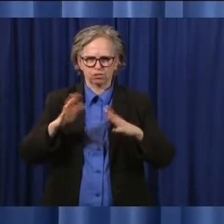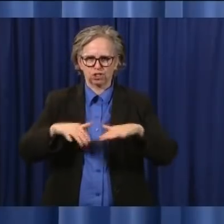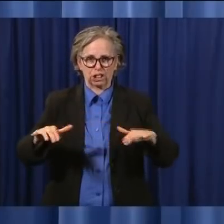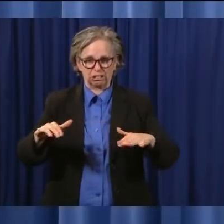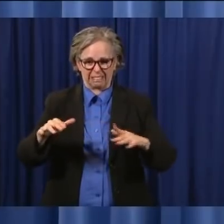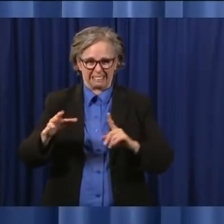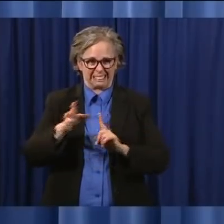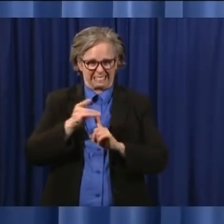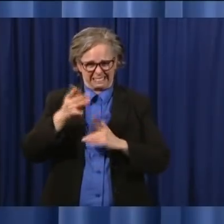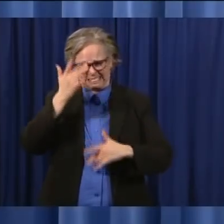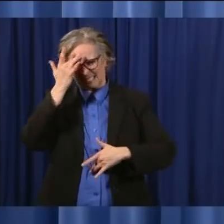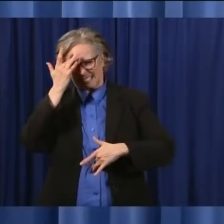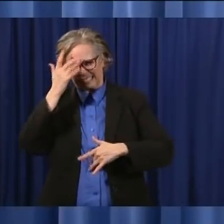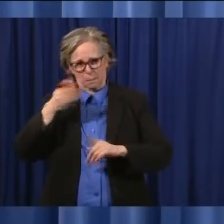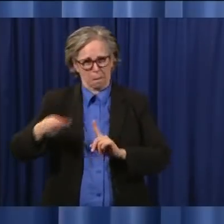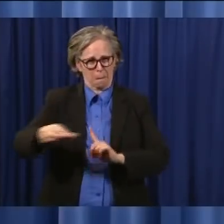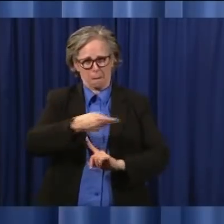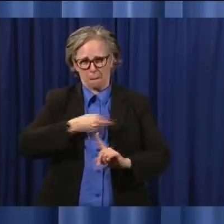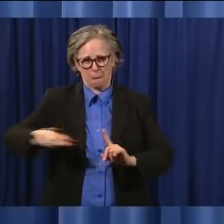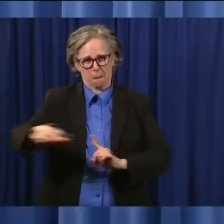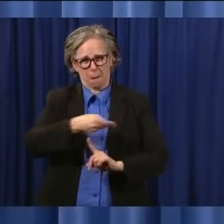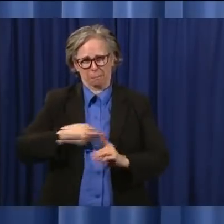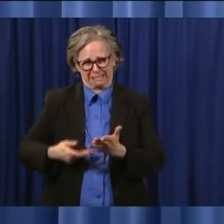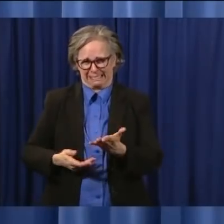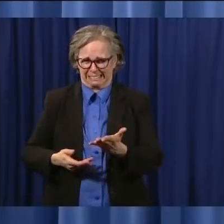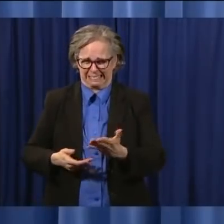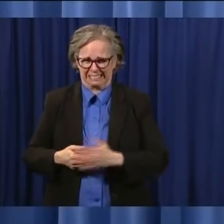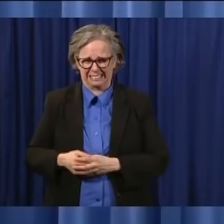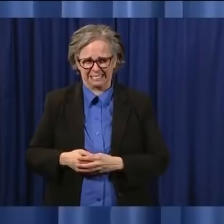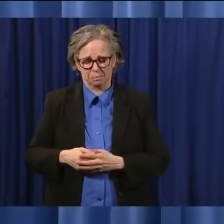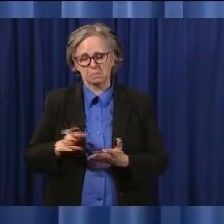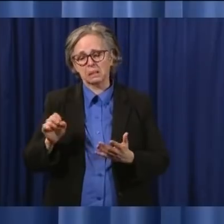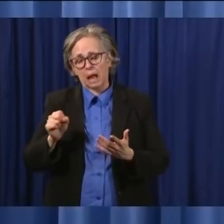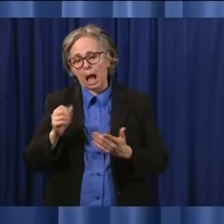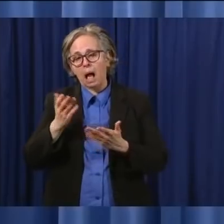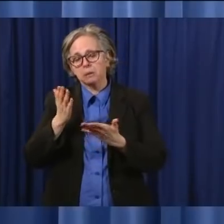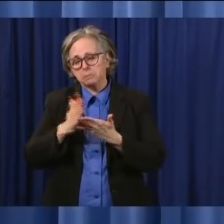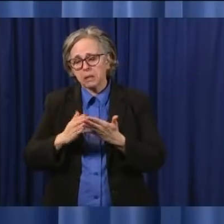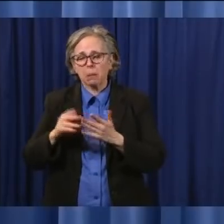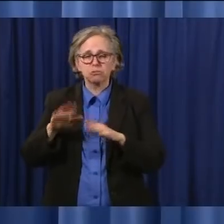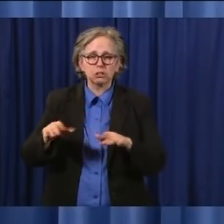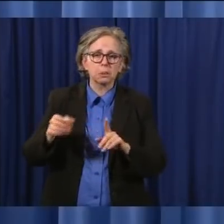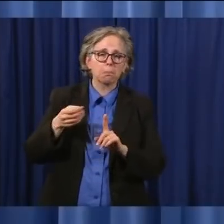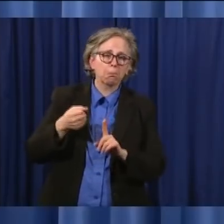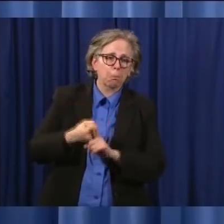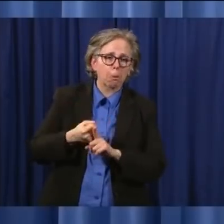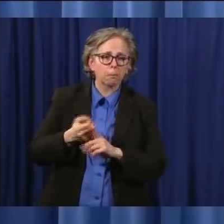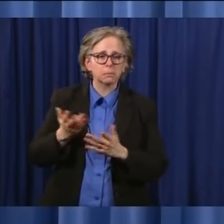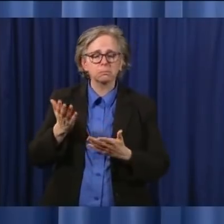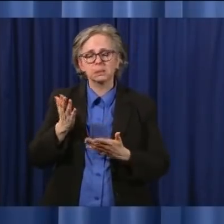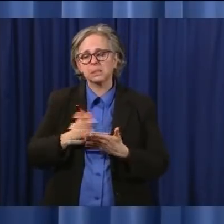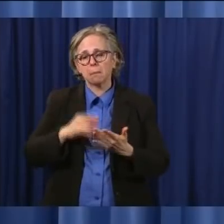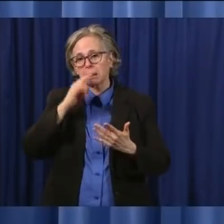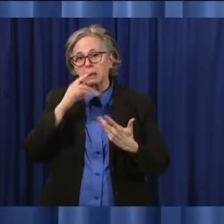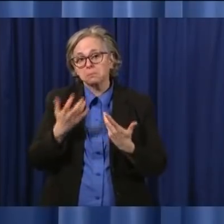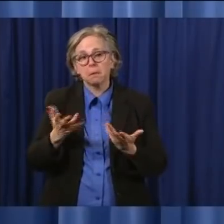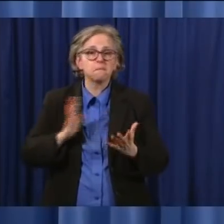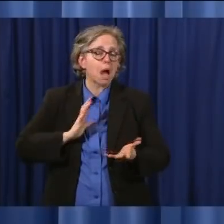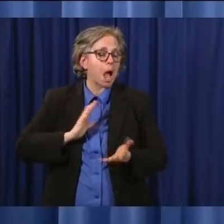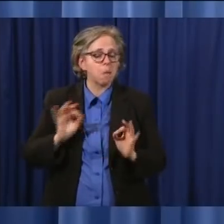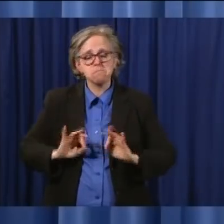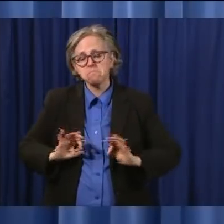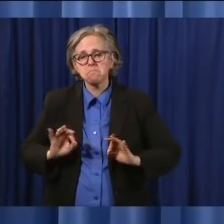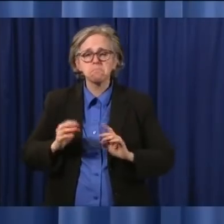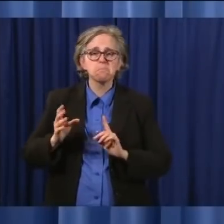virus is that while it has some impact on kids, most kids, it does not have a whole lot of